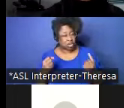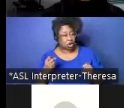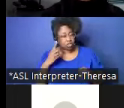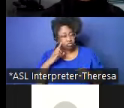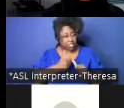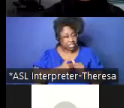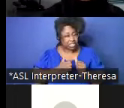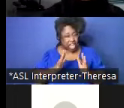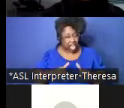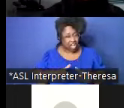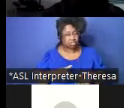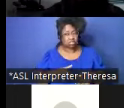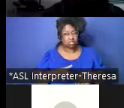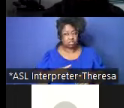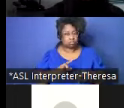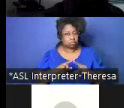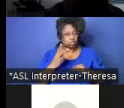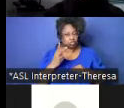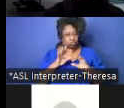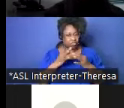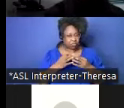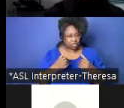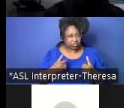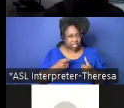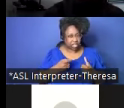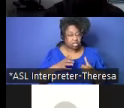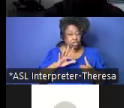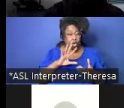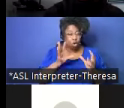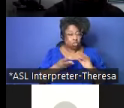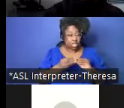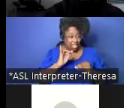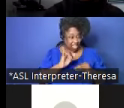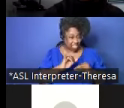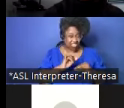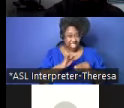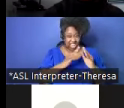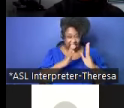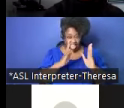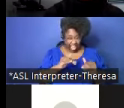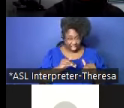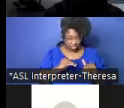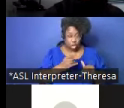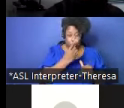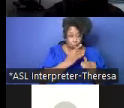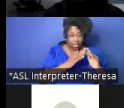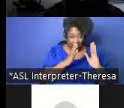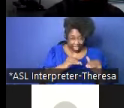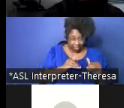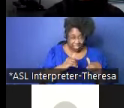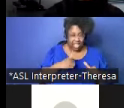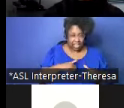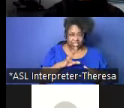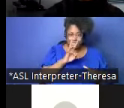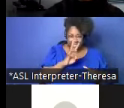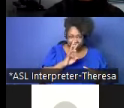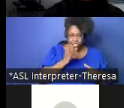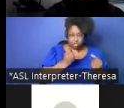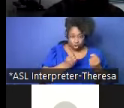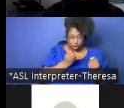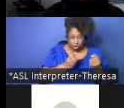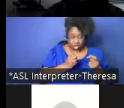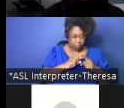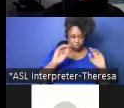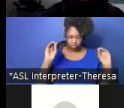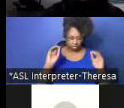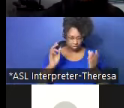it's 2-family houses. So you've got 6 cars trying to fit in a space that isn't there.